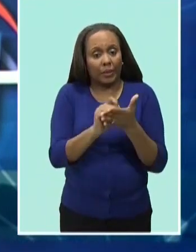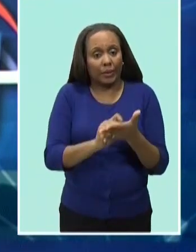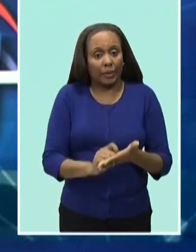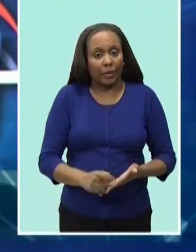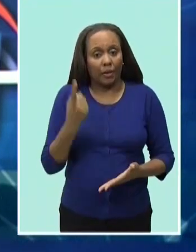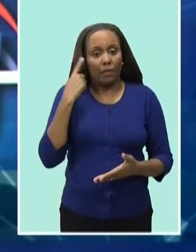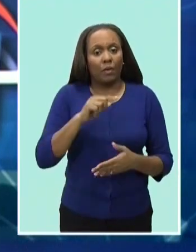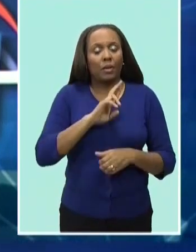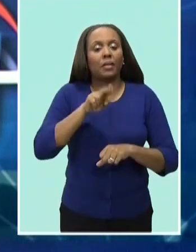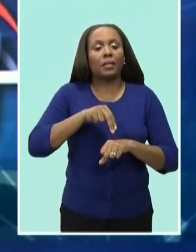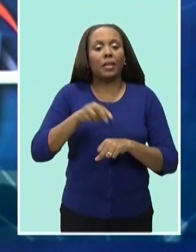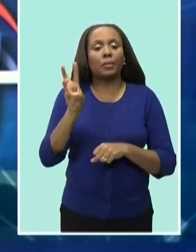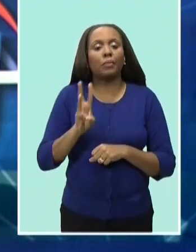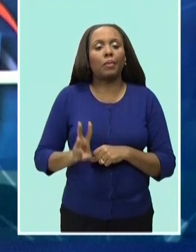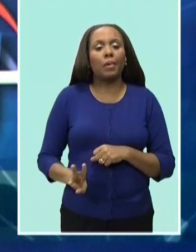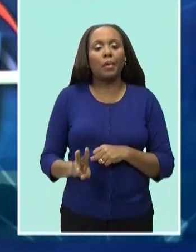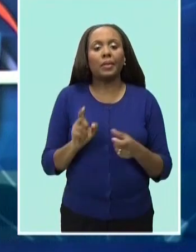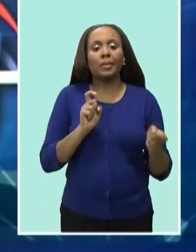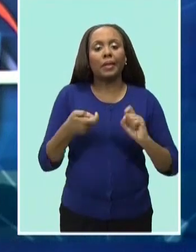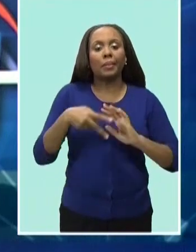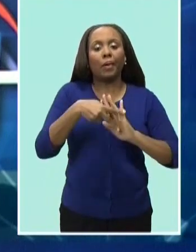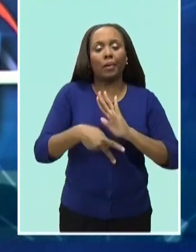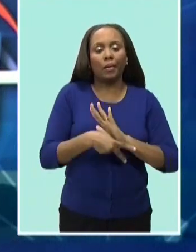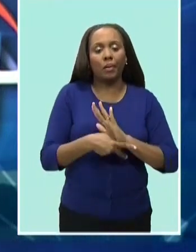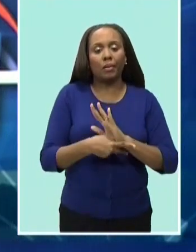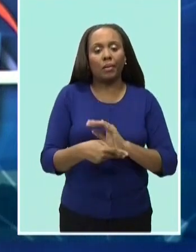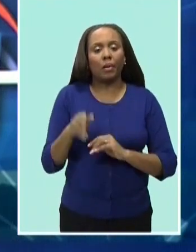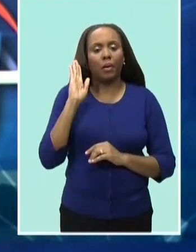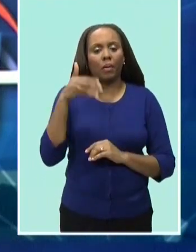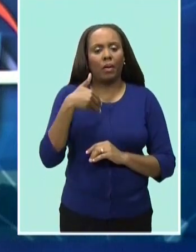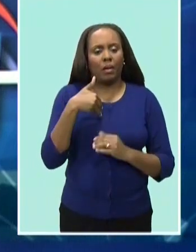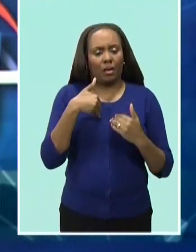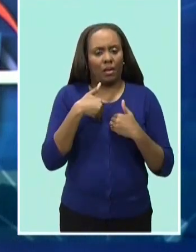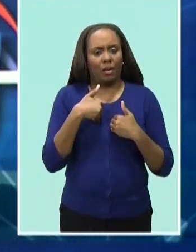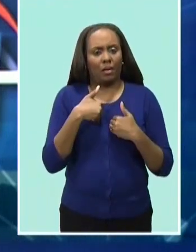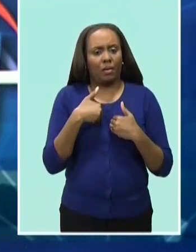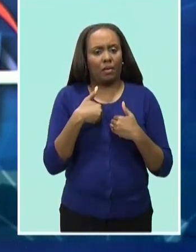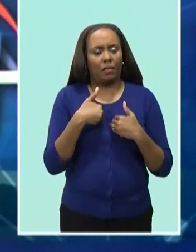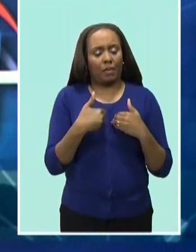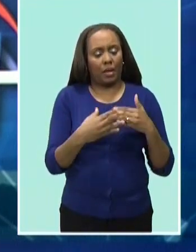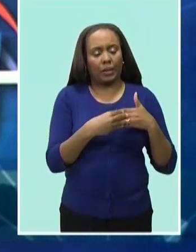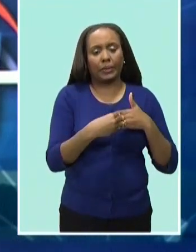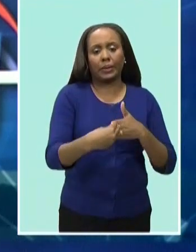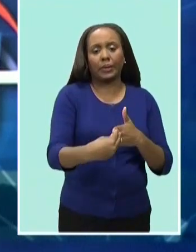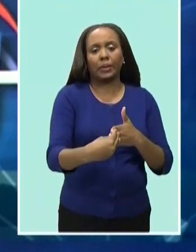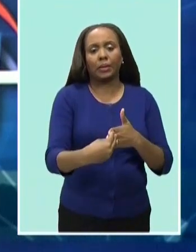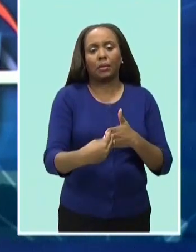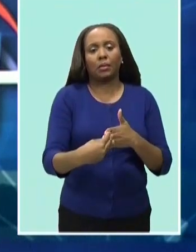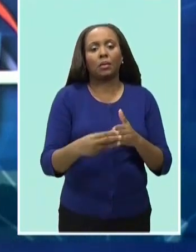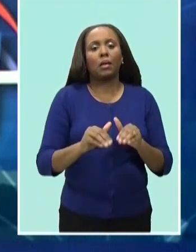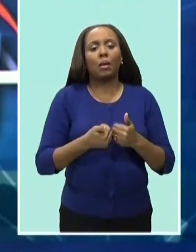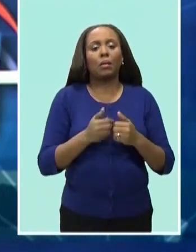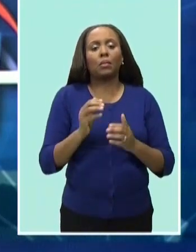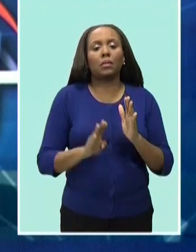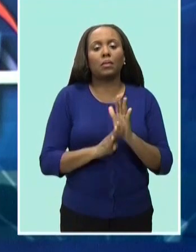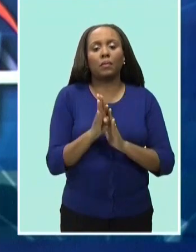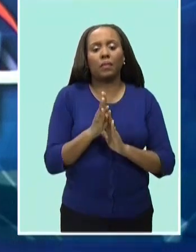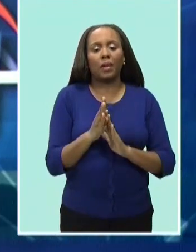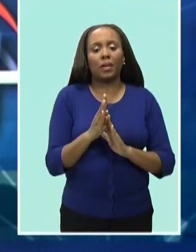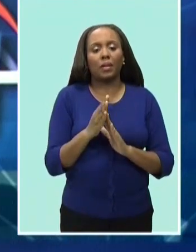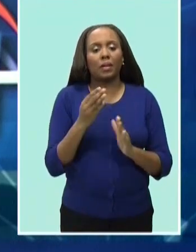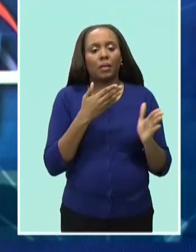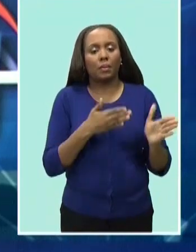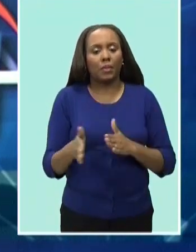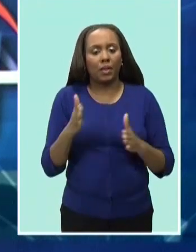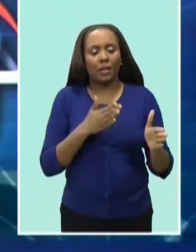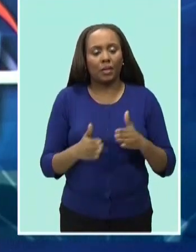and Action Plan. The policy will provide overarching guidance to all sector agencies to help them develop respective sector plans. And we have